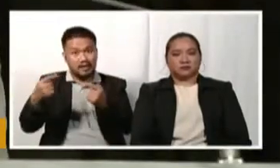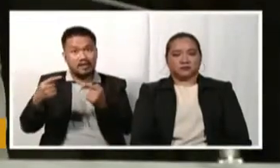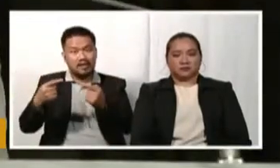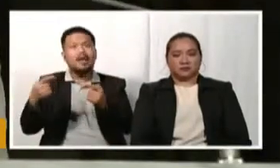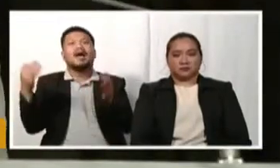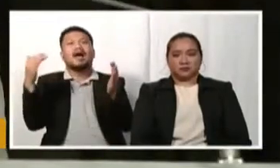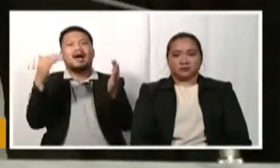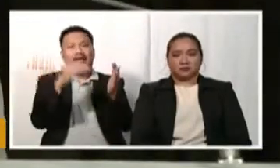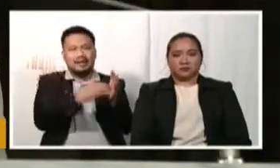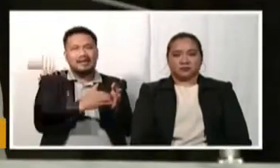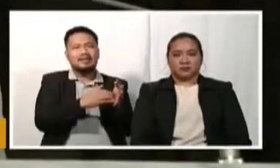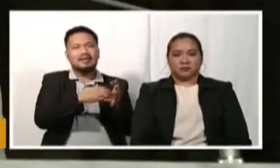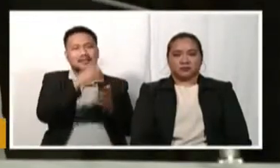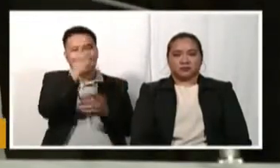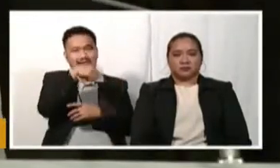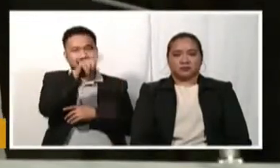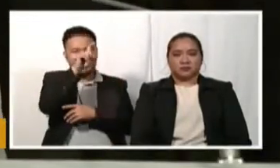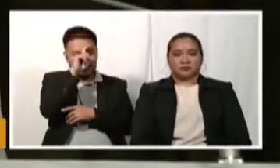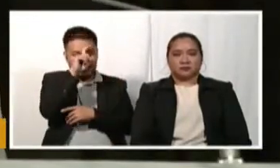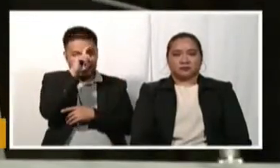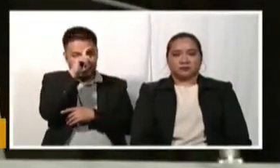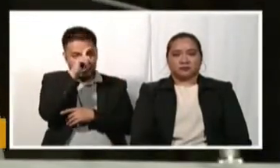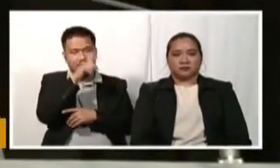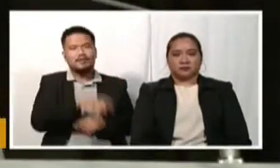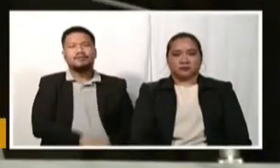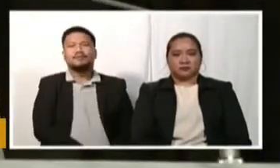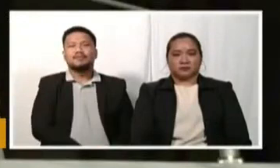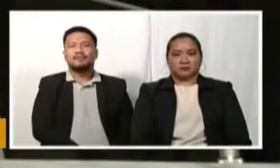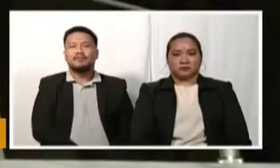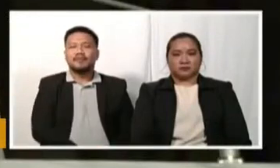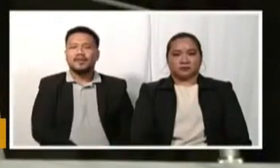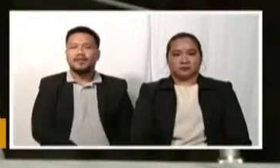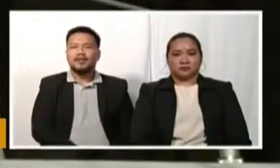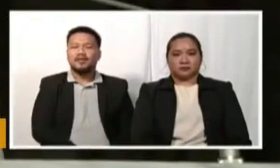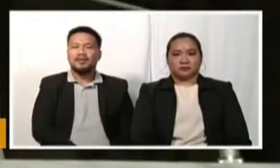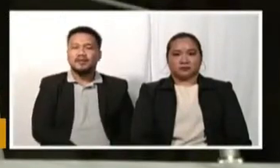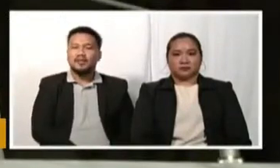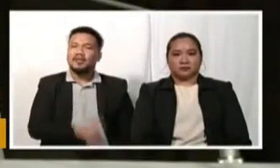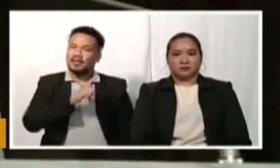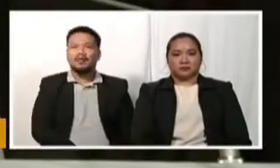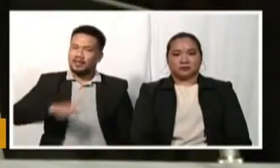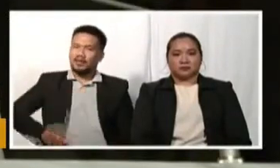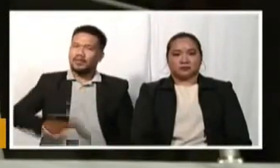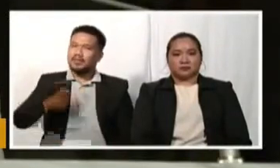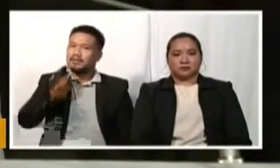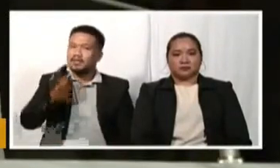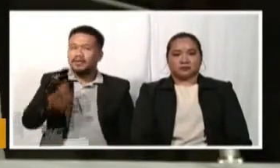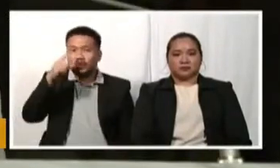the Egyptians. Then the Lord told to Moses,